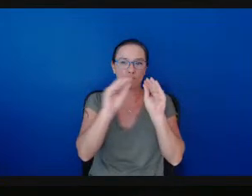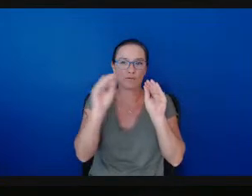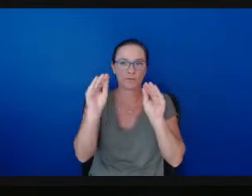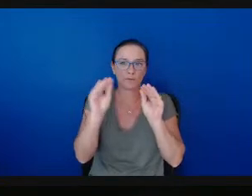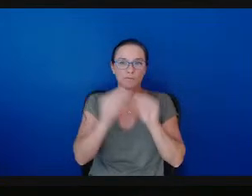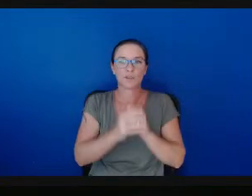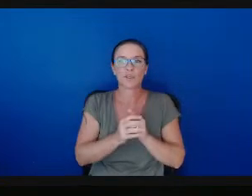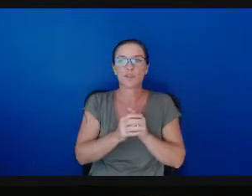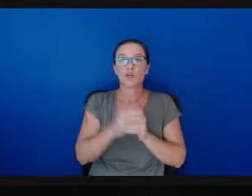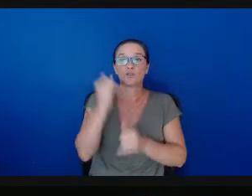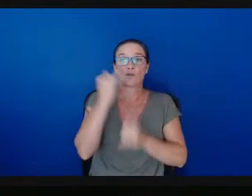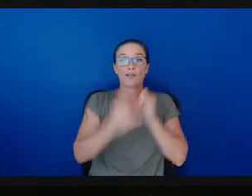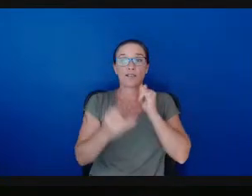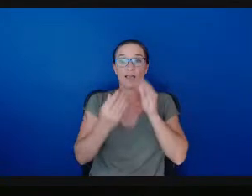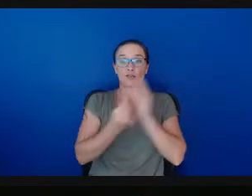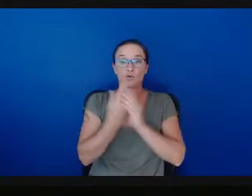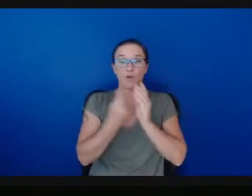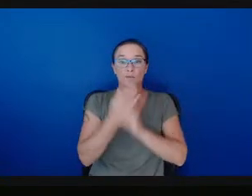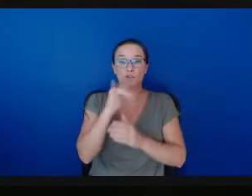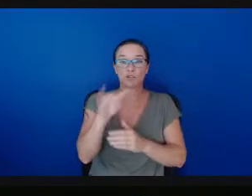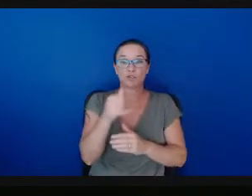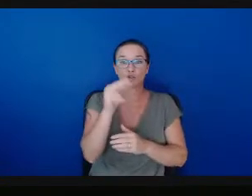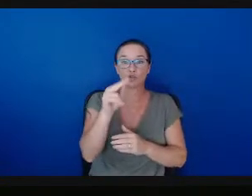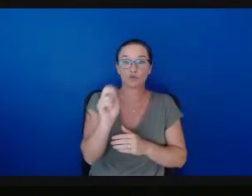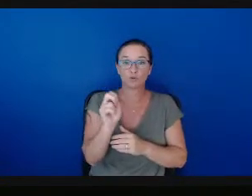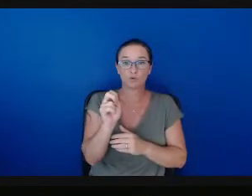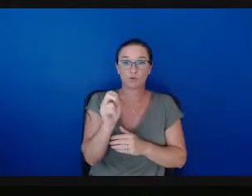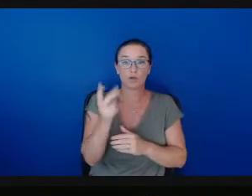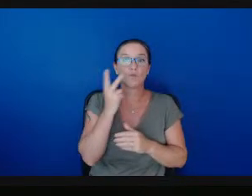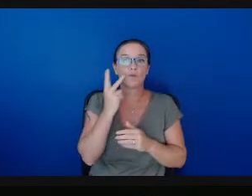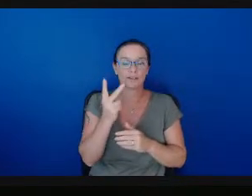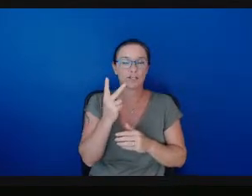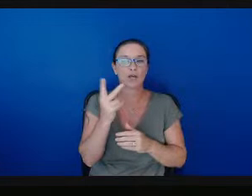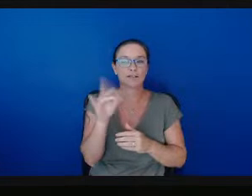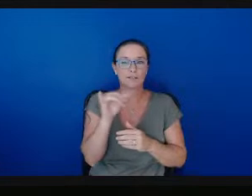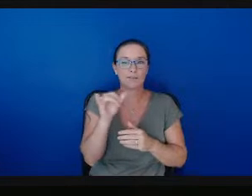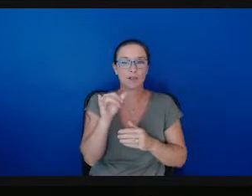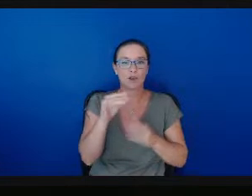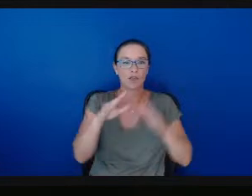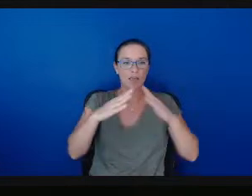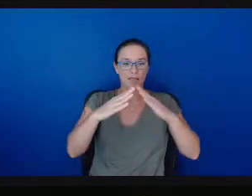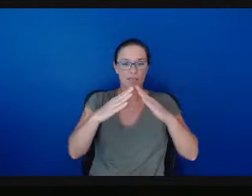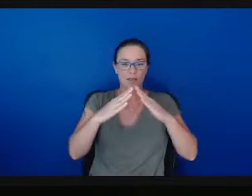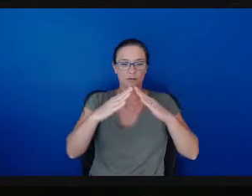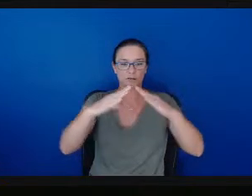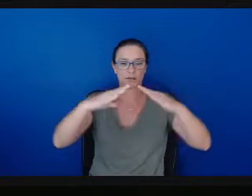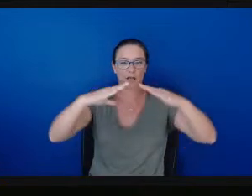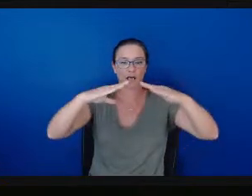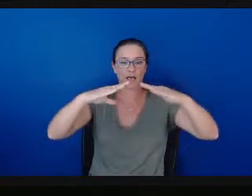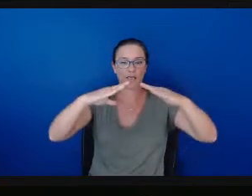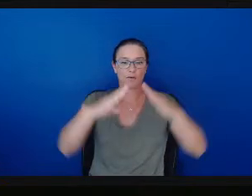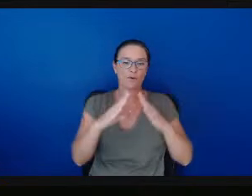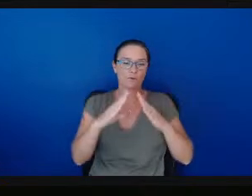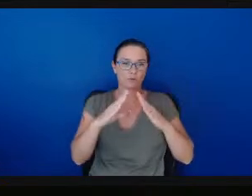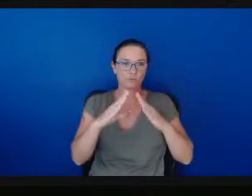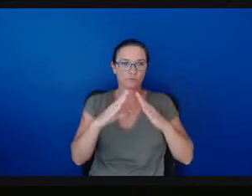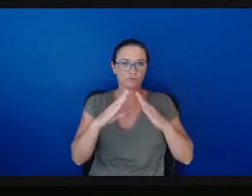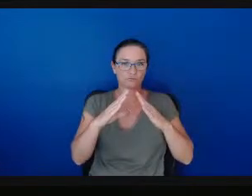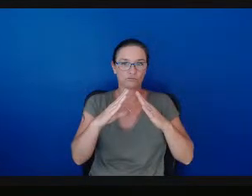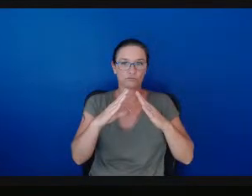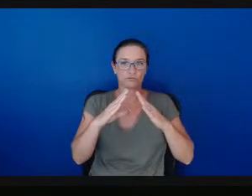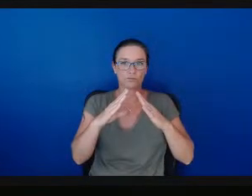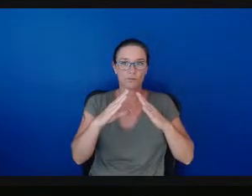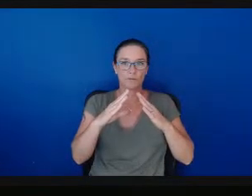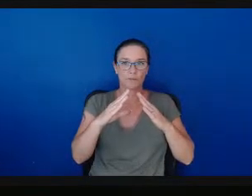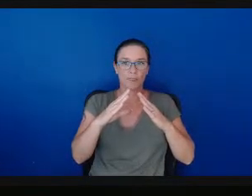last eruption that we had in June, we saw similar to the tilt. It goes up, and then it kind of comes back down like that. Before at some point, you see it turn